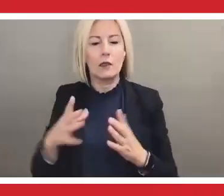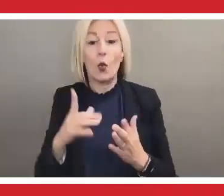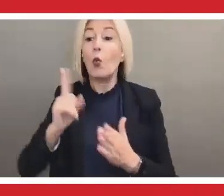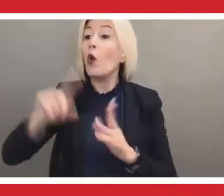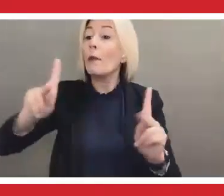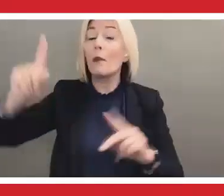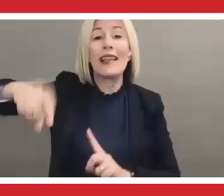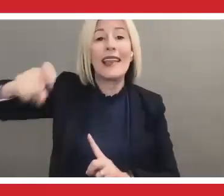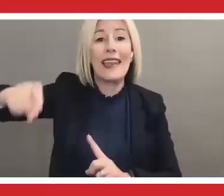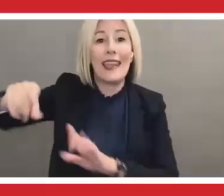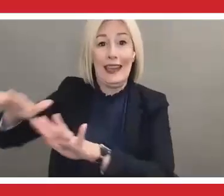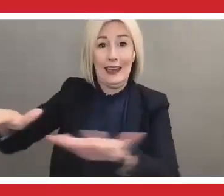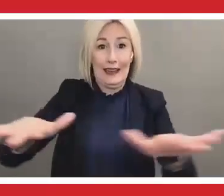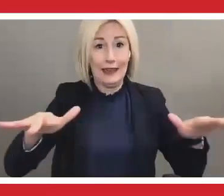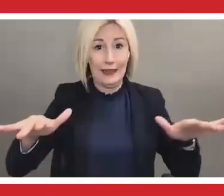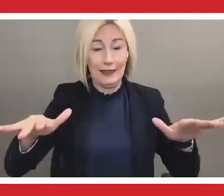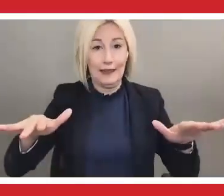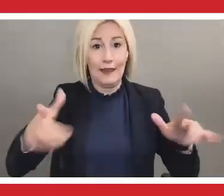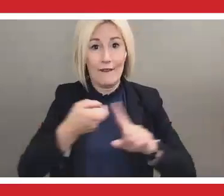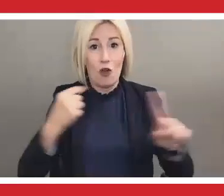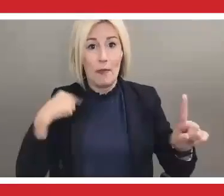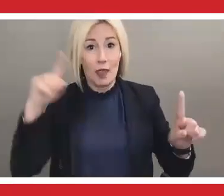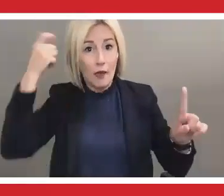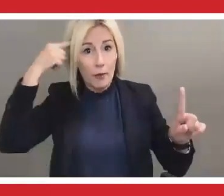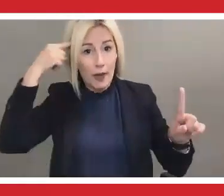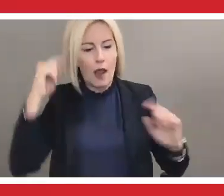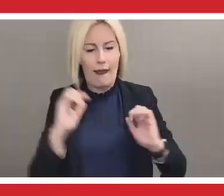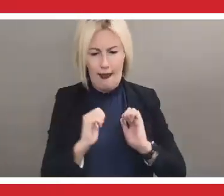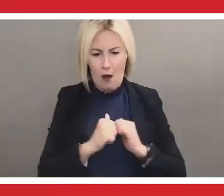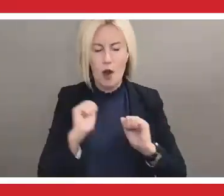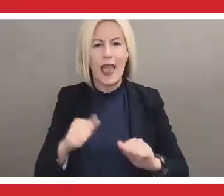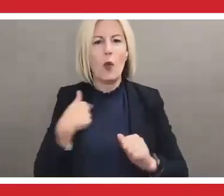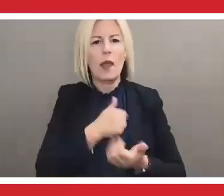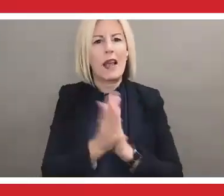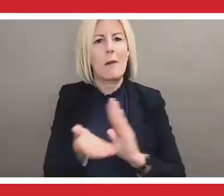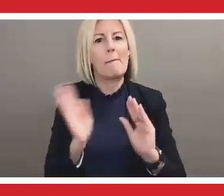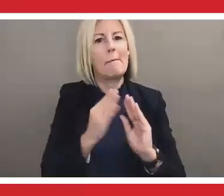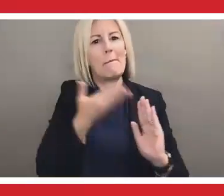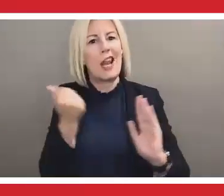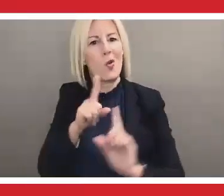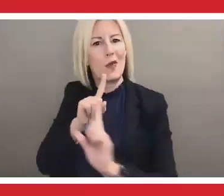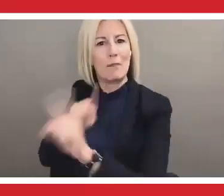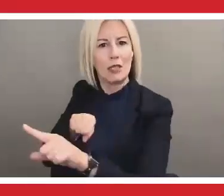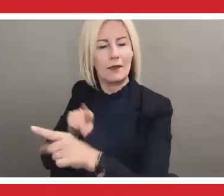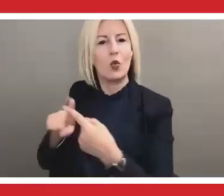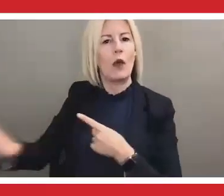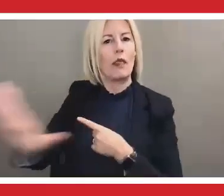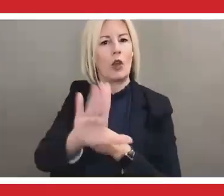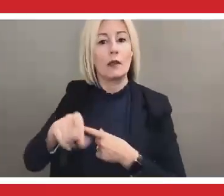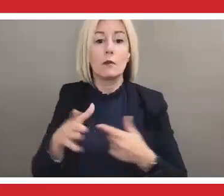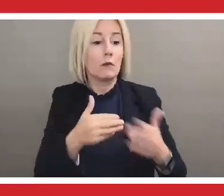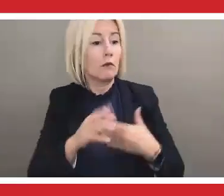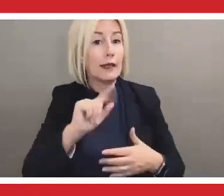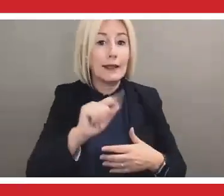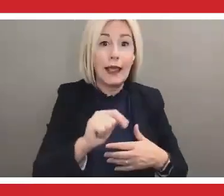government bodies? How can we be more responsive to their needs, whether it's quite sophisticated use of data, being responsive to scale,